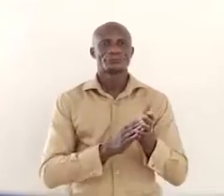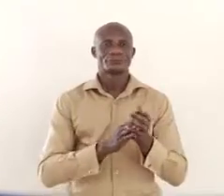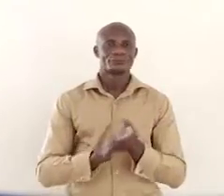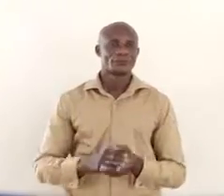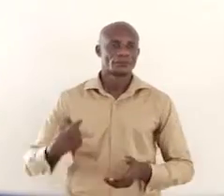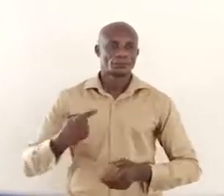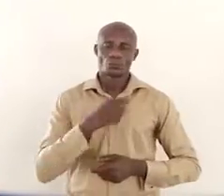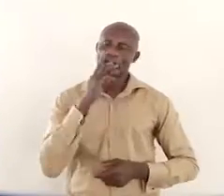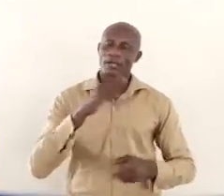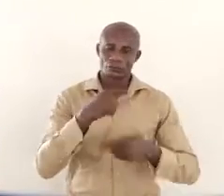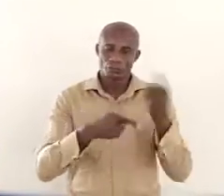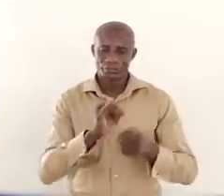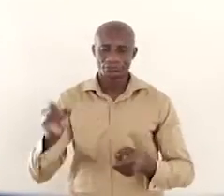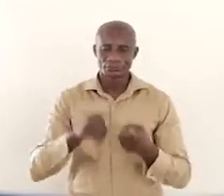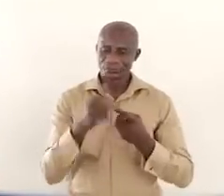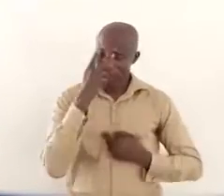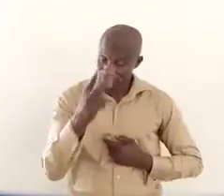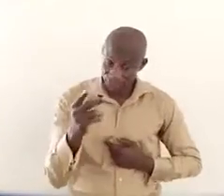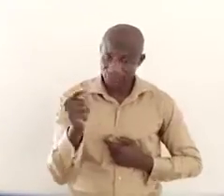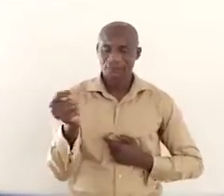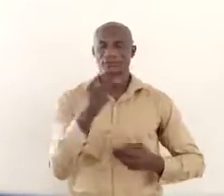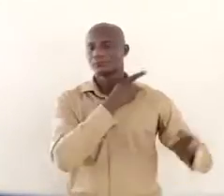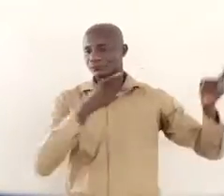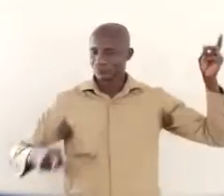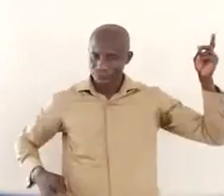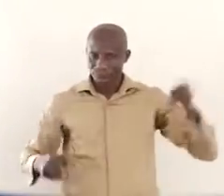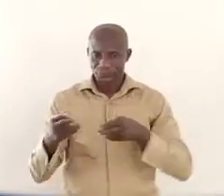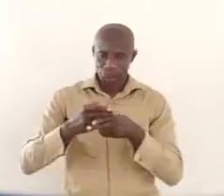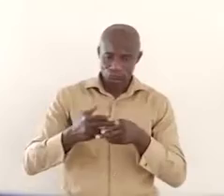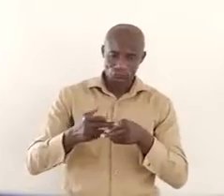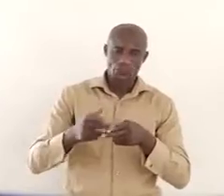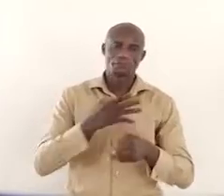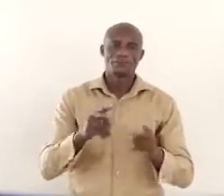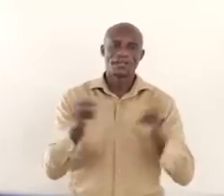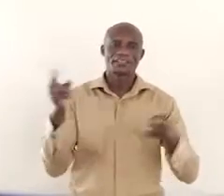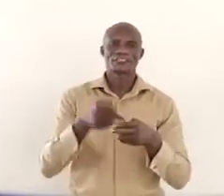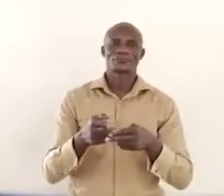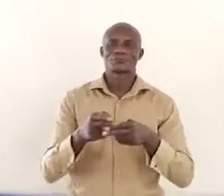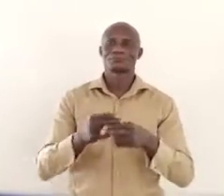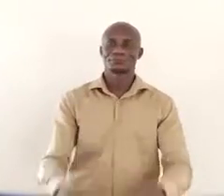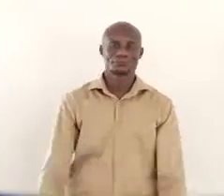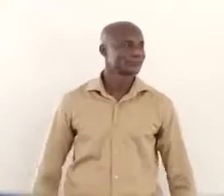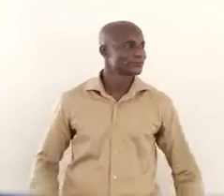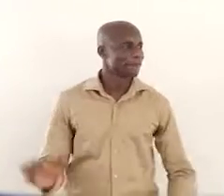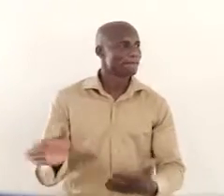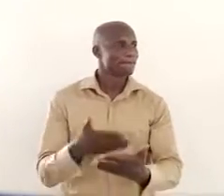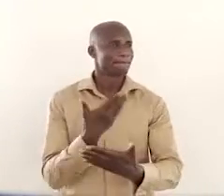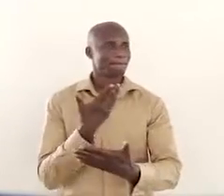Hallelujah, hallelujah, we are going to see the King soon.